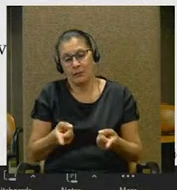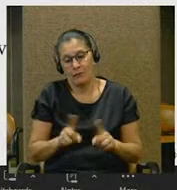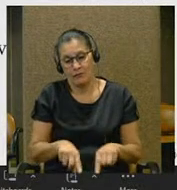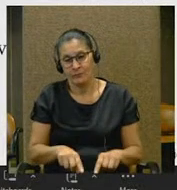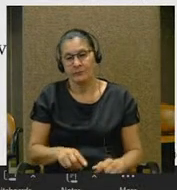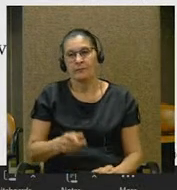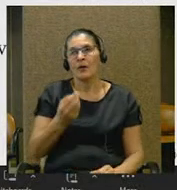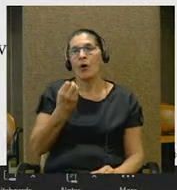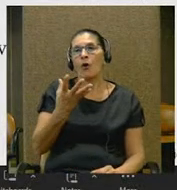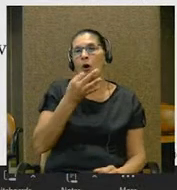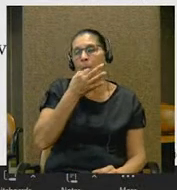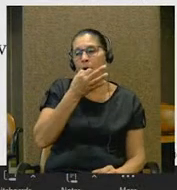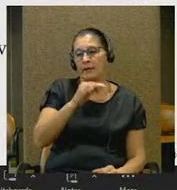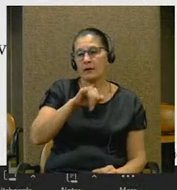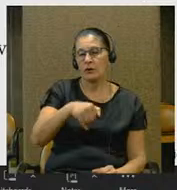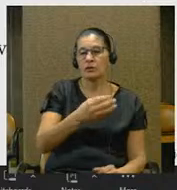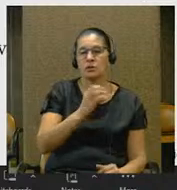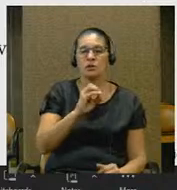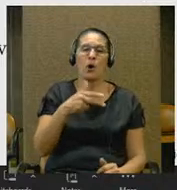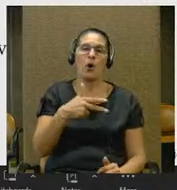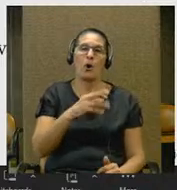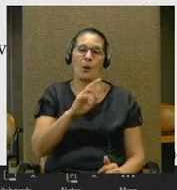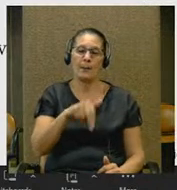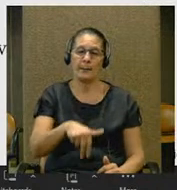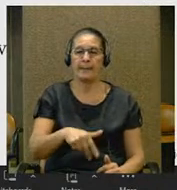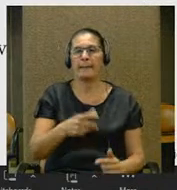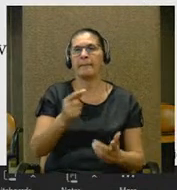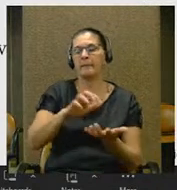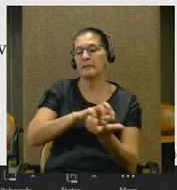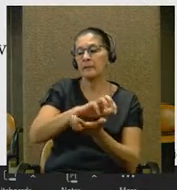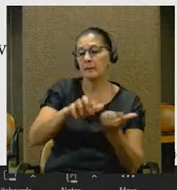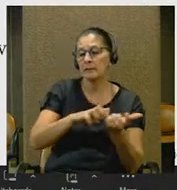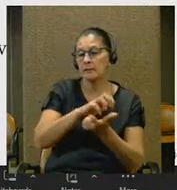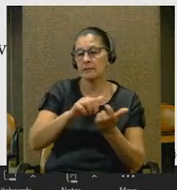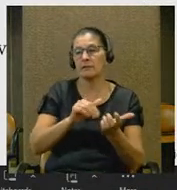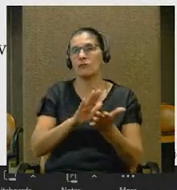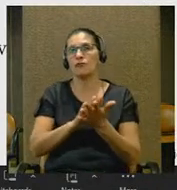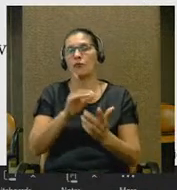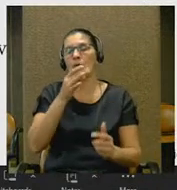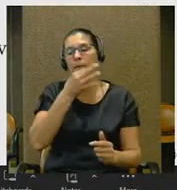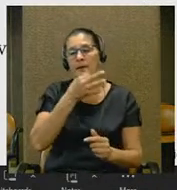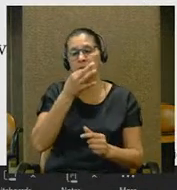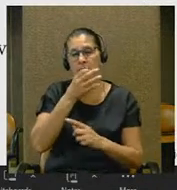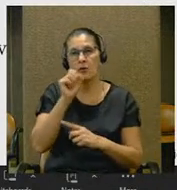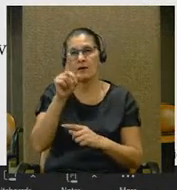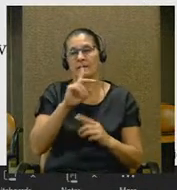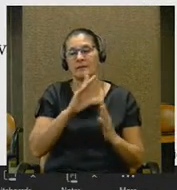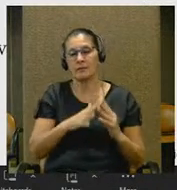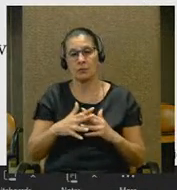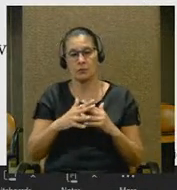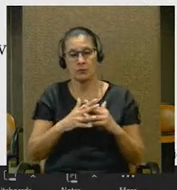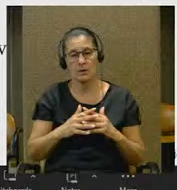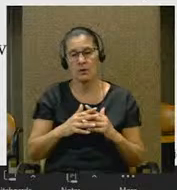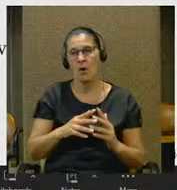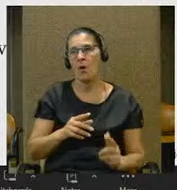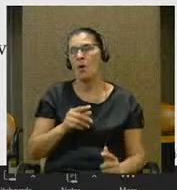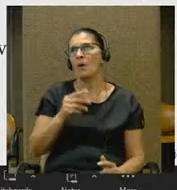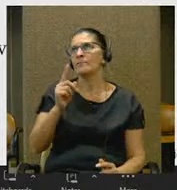alluded to, the overdose crisis in the United States really is unprecedented. Since